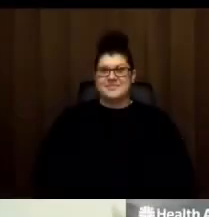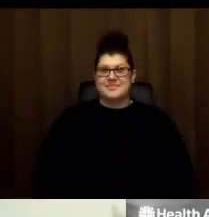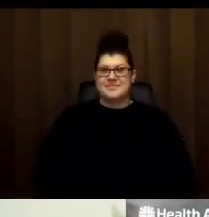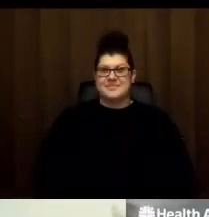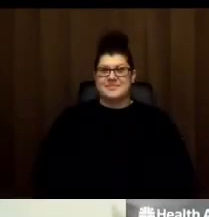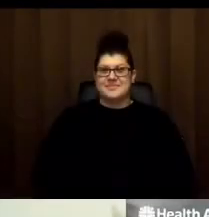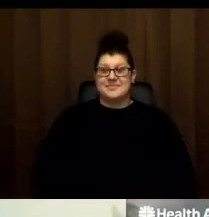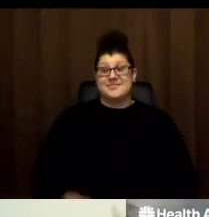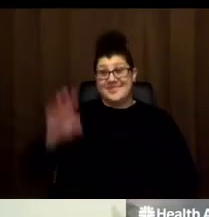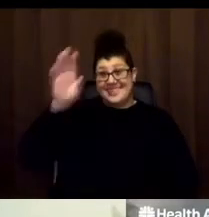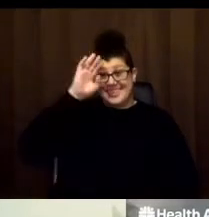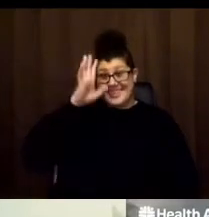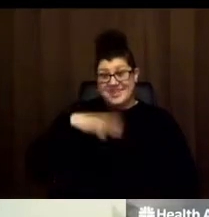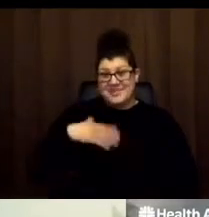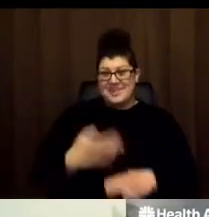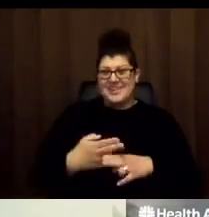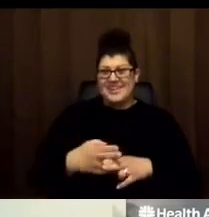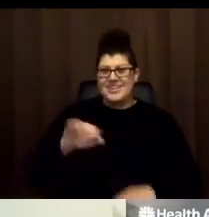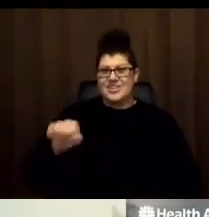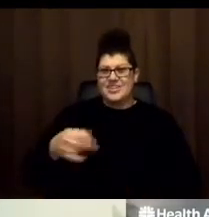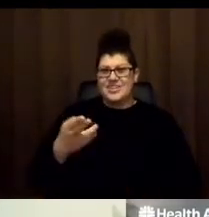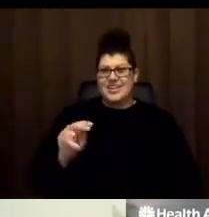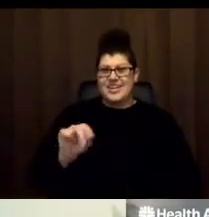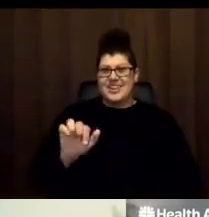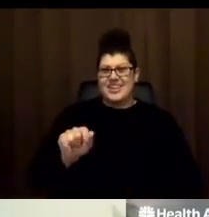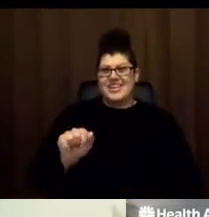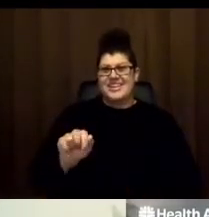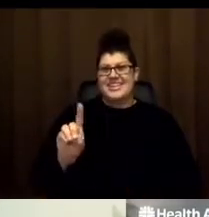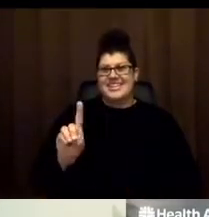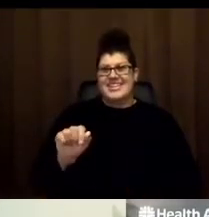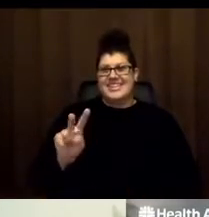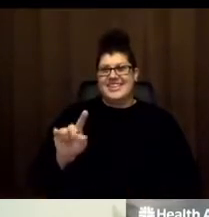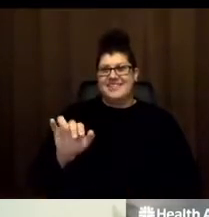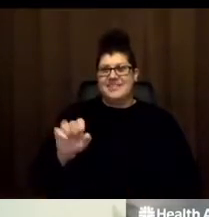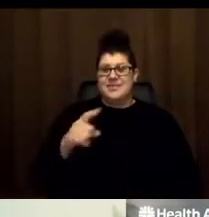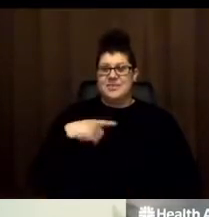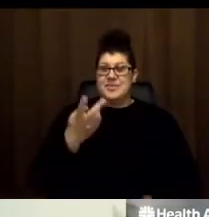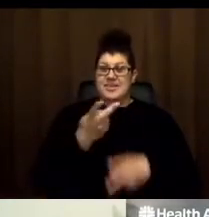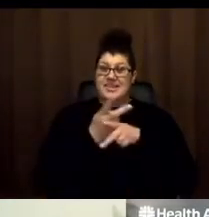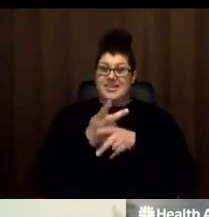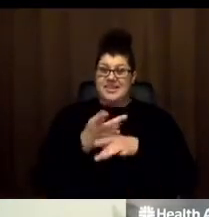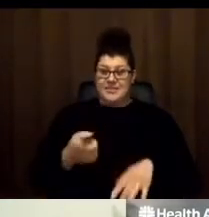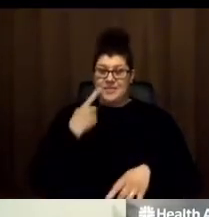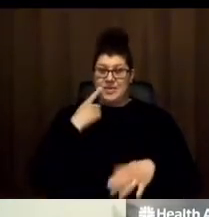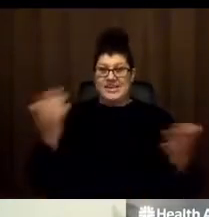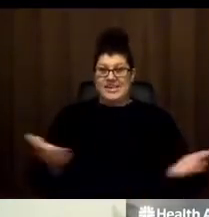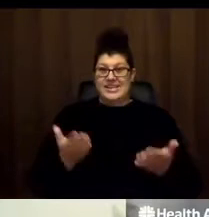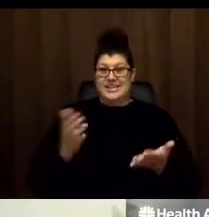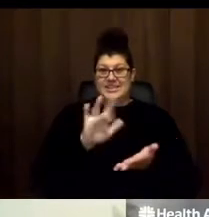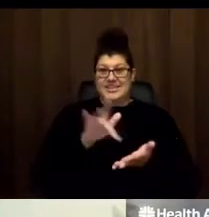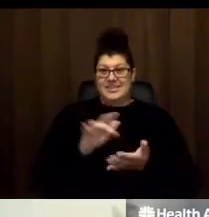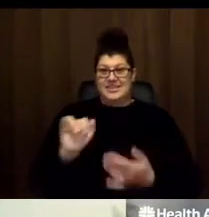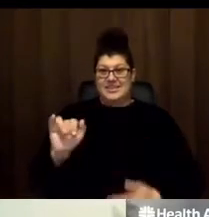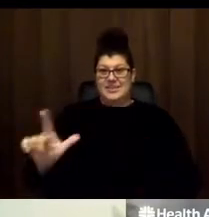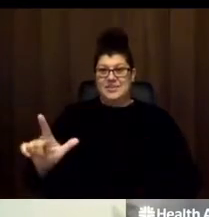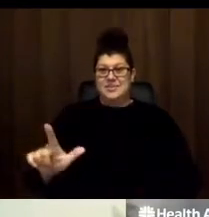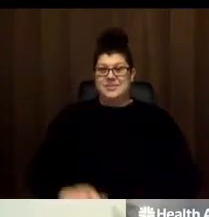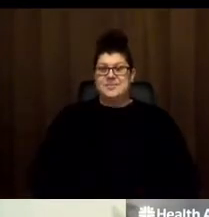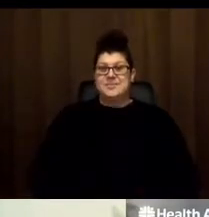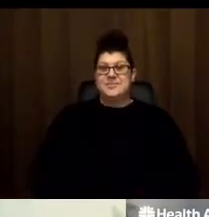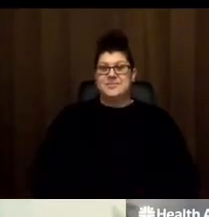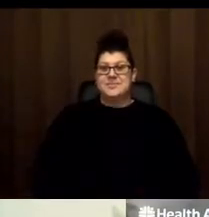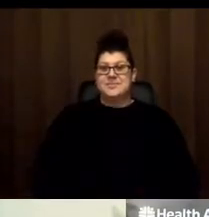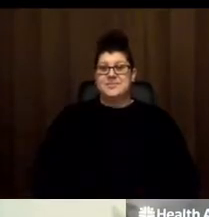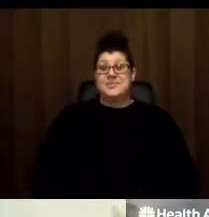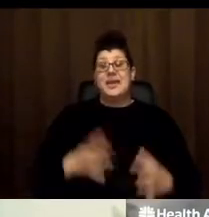Hello, everyone. My name is Jonathan Davis, and I'm one of the community liaisons for Health Alliance here in Central Illinois. I would like to welcome